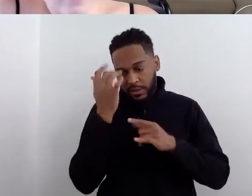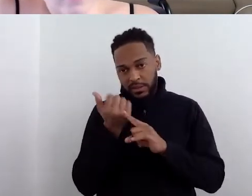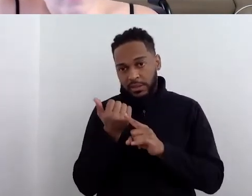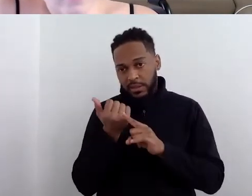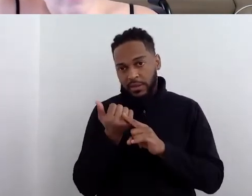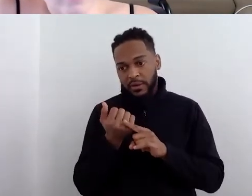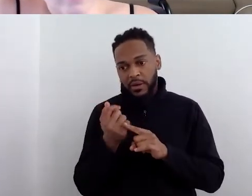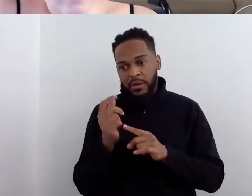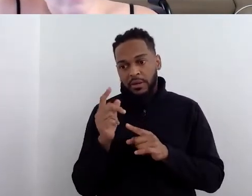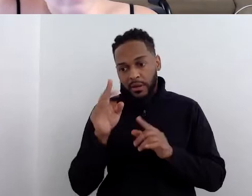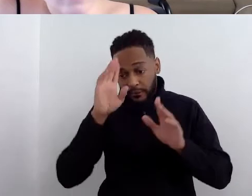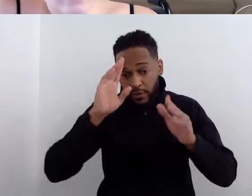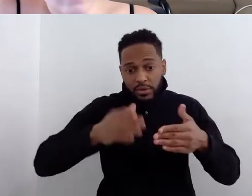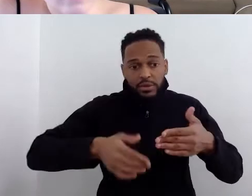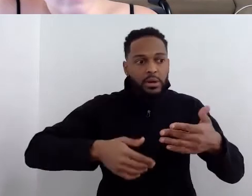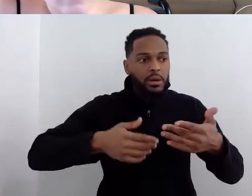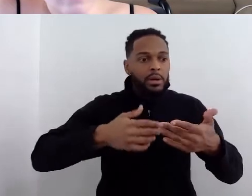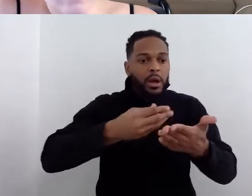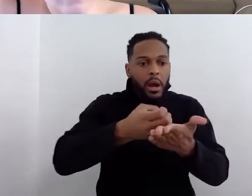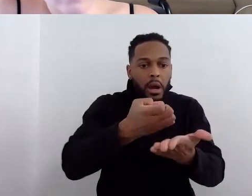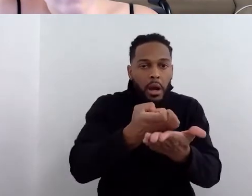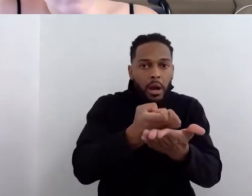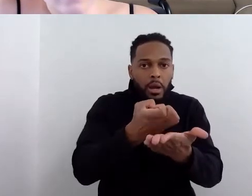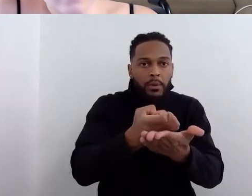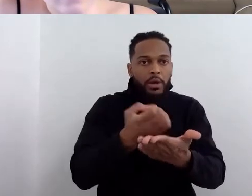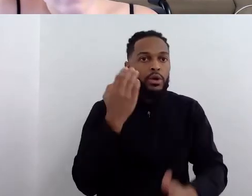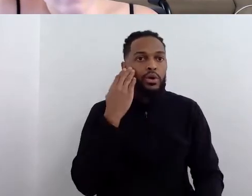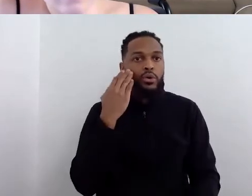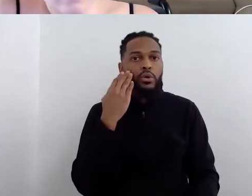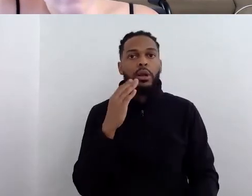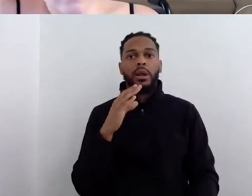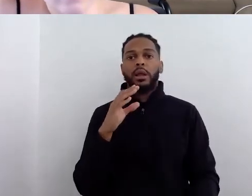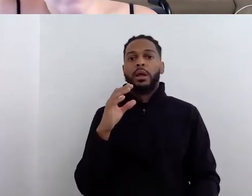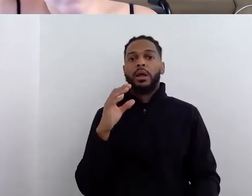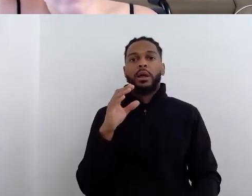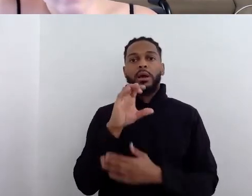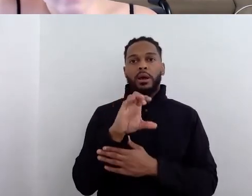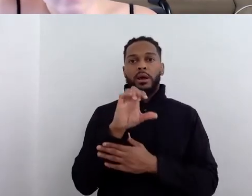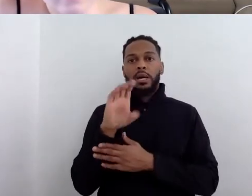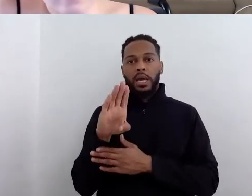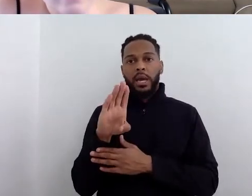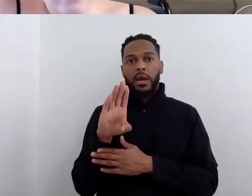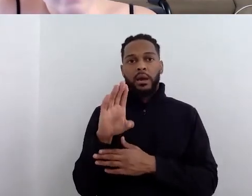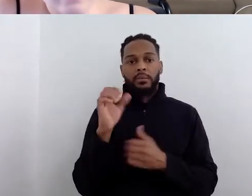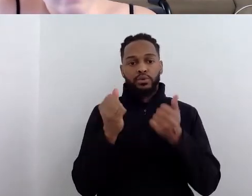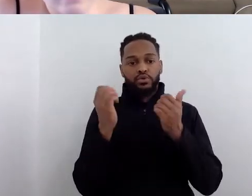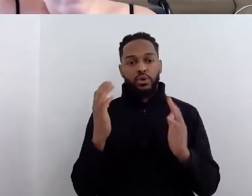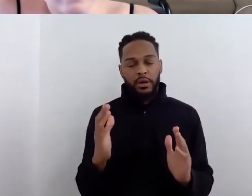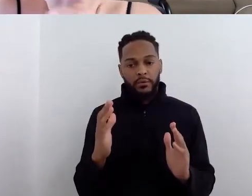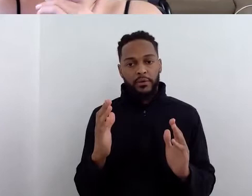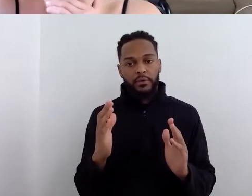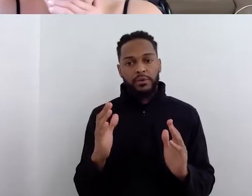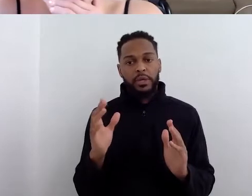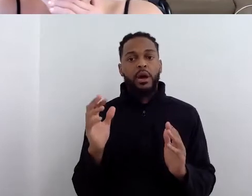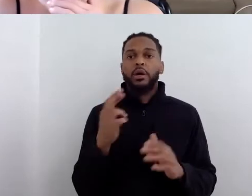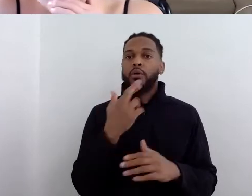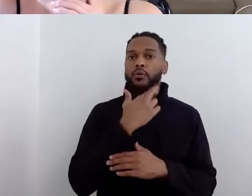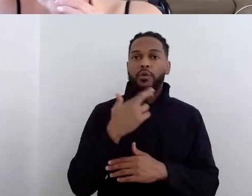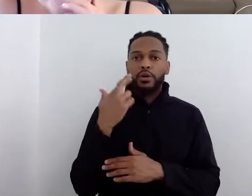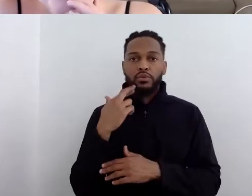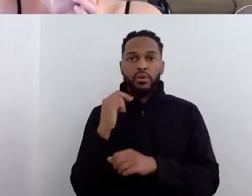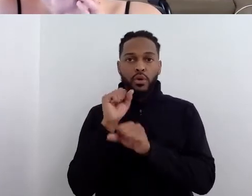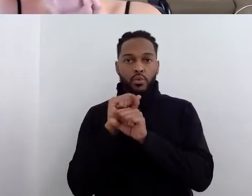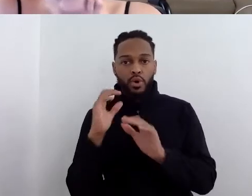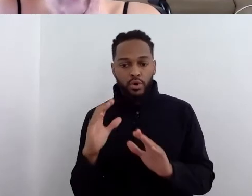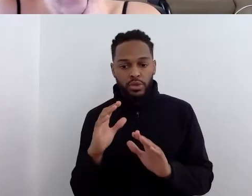the cab drivers and restaurant workers were prioritized over people with disabilities and pre-existing conditions.